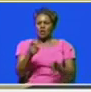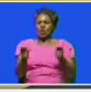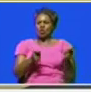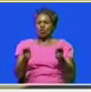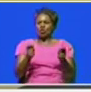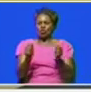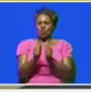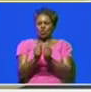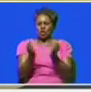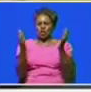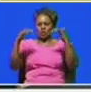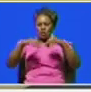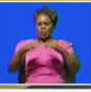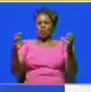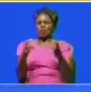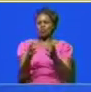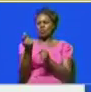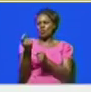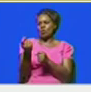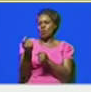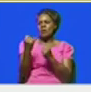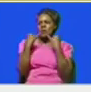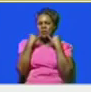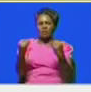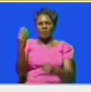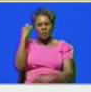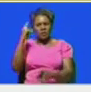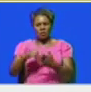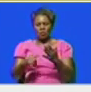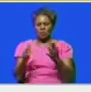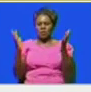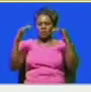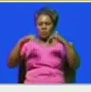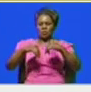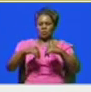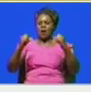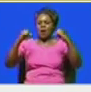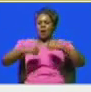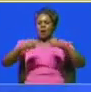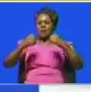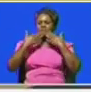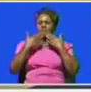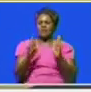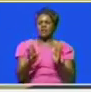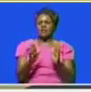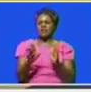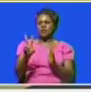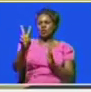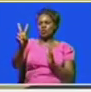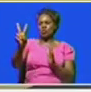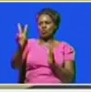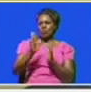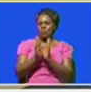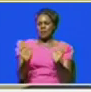the summit, and the information we have is that the summit had agreed on only two names, that